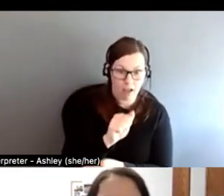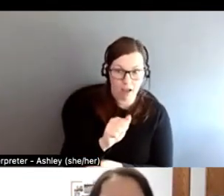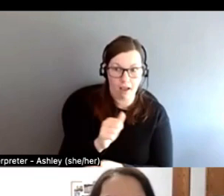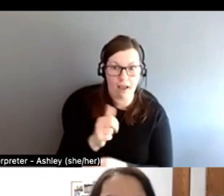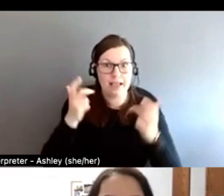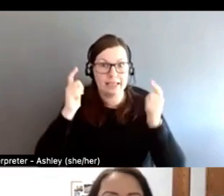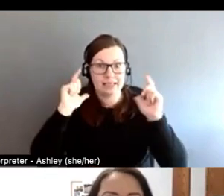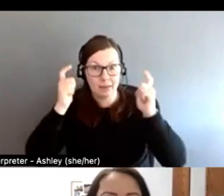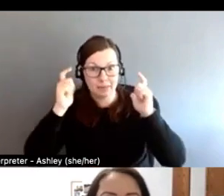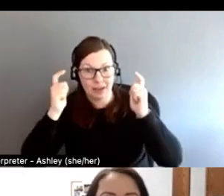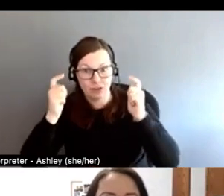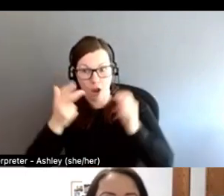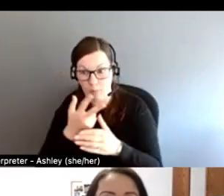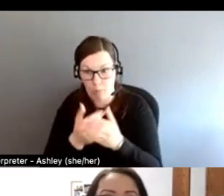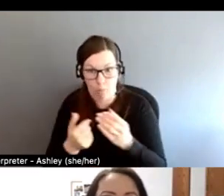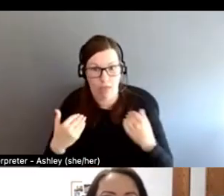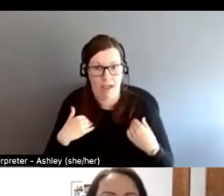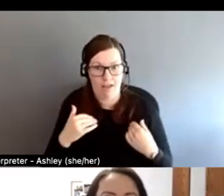you, which one you're more comfortable with.